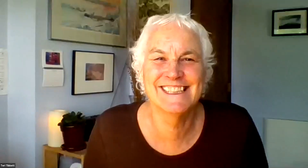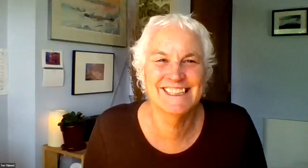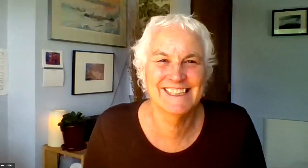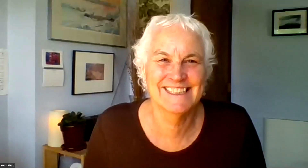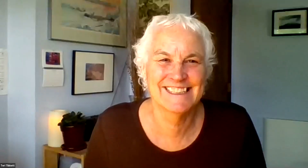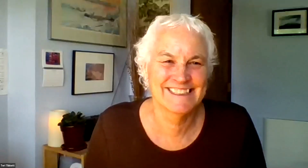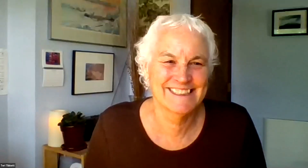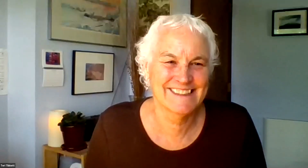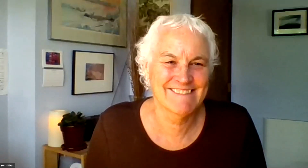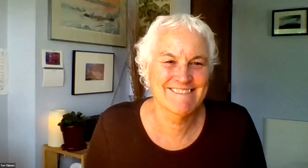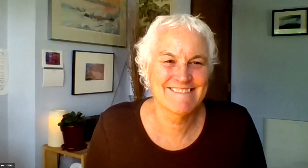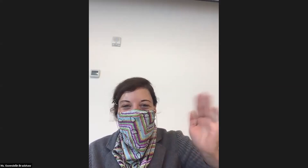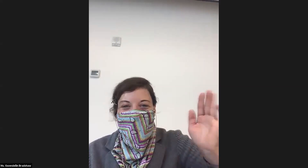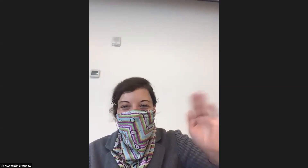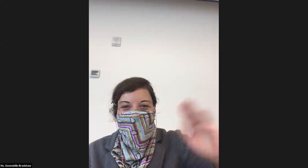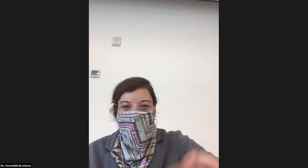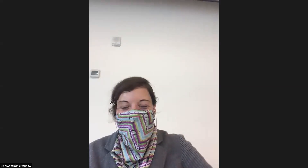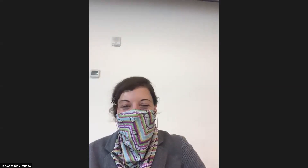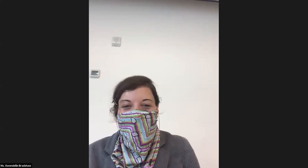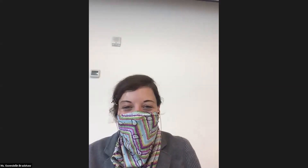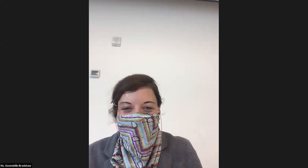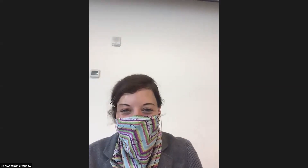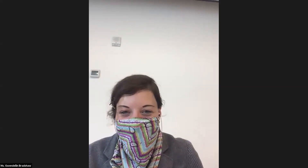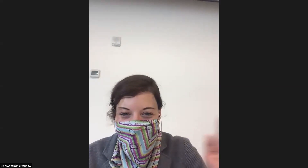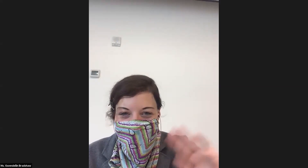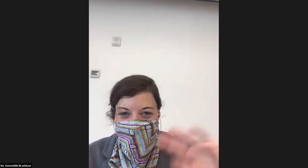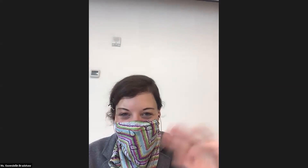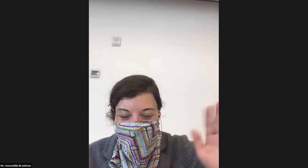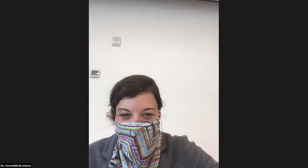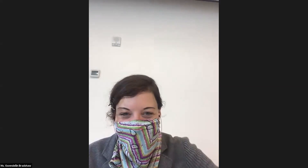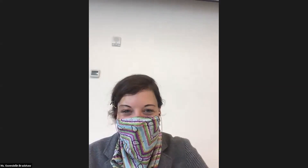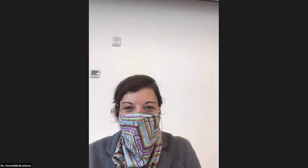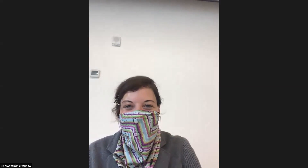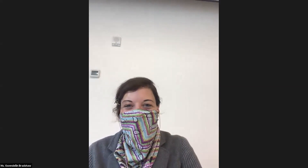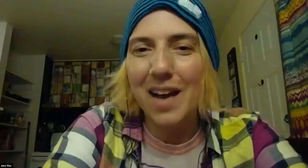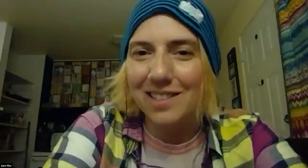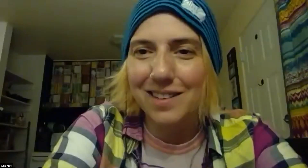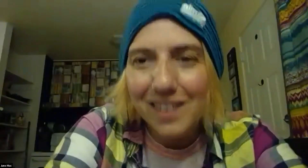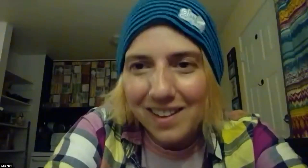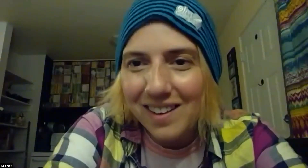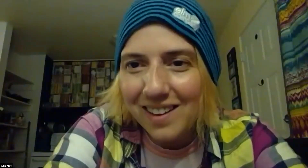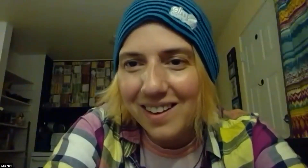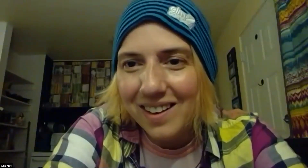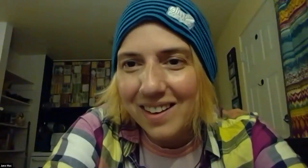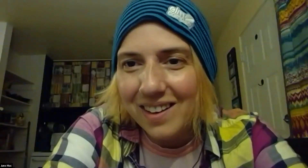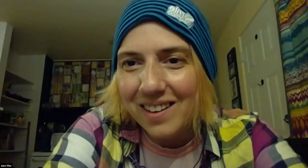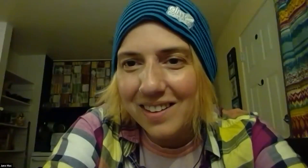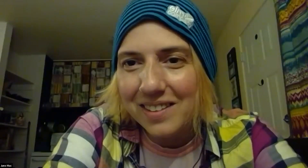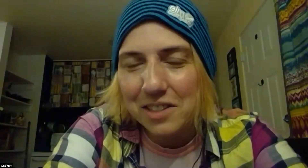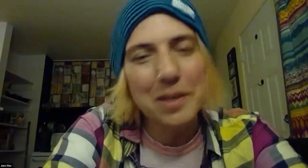guys. Bye. Awesome. Hello. Hello, Juno. Nice mask. Thank